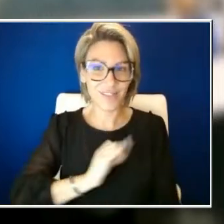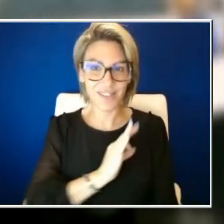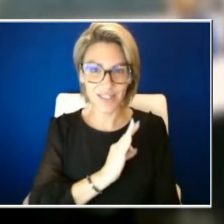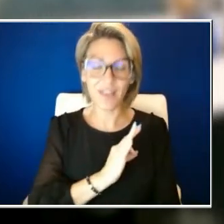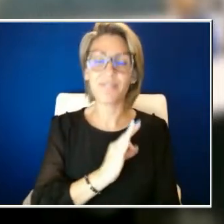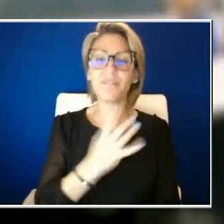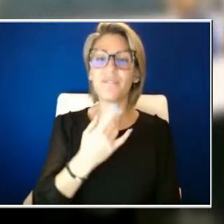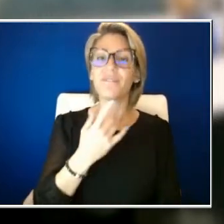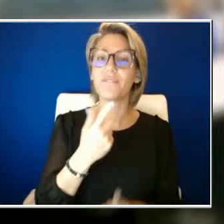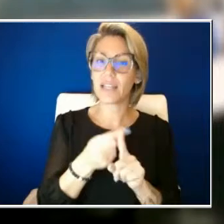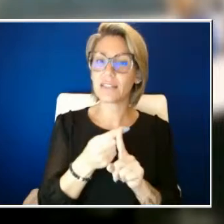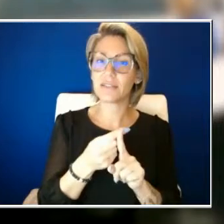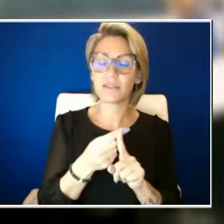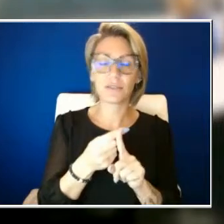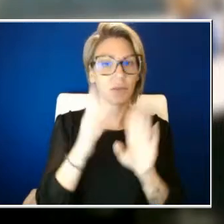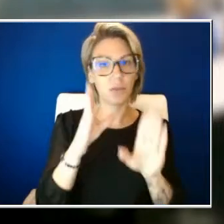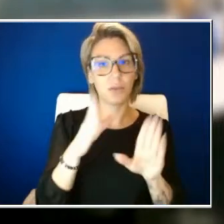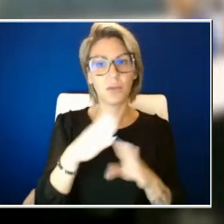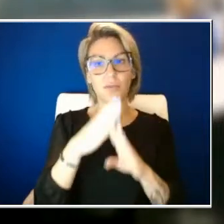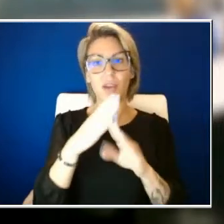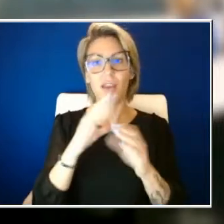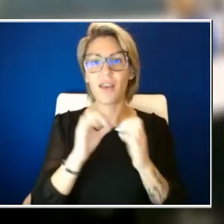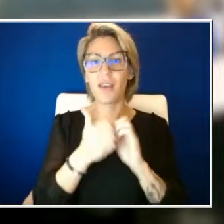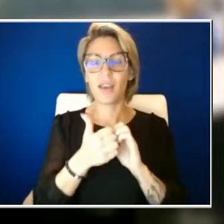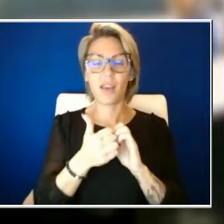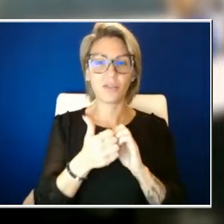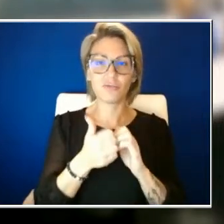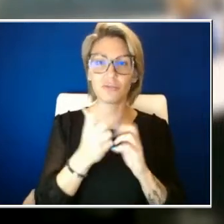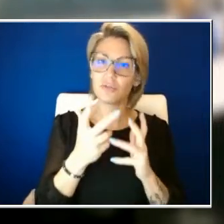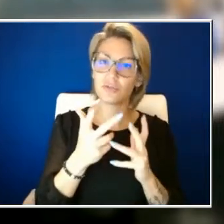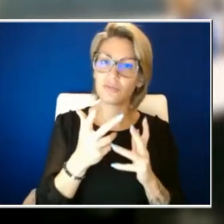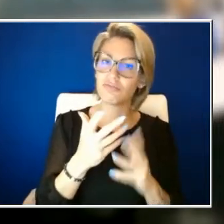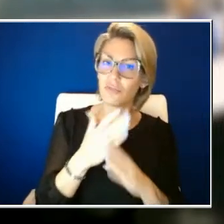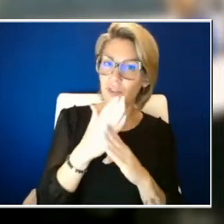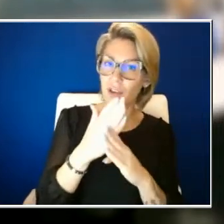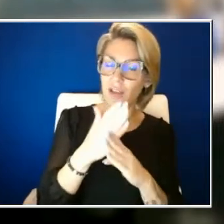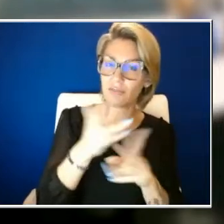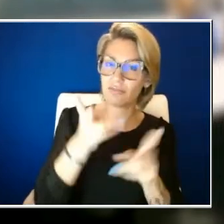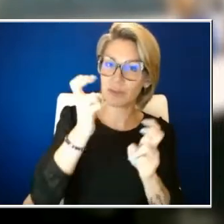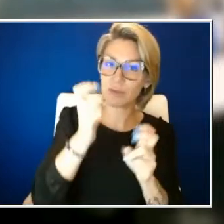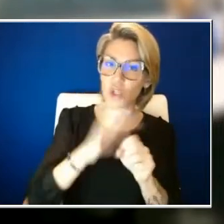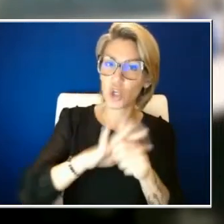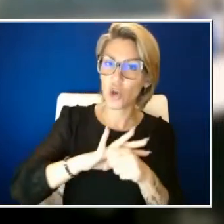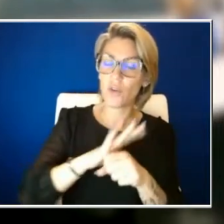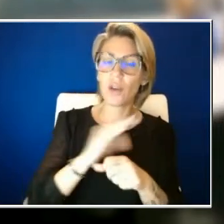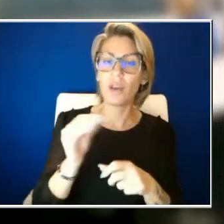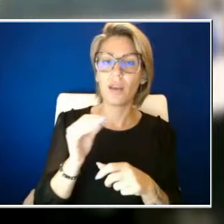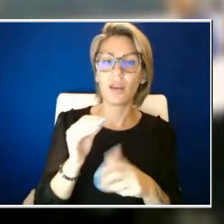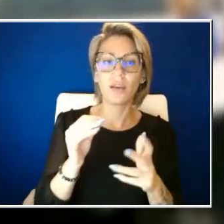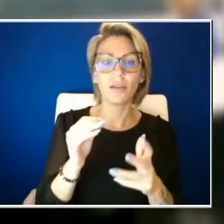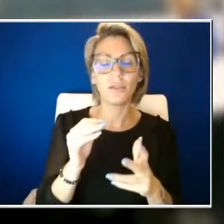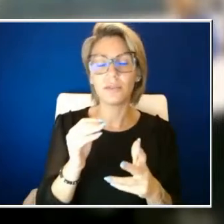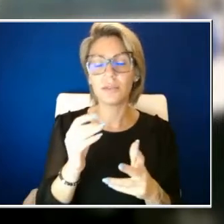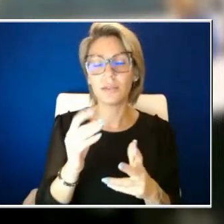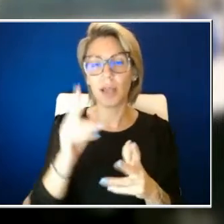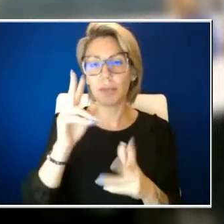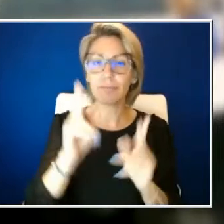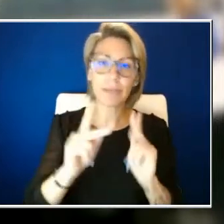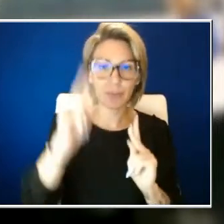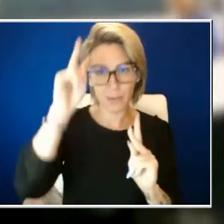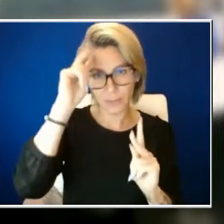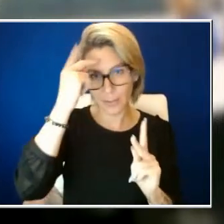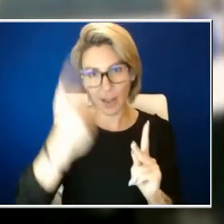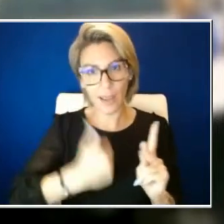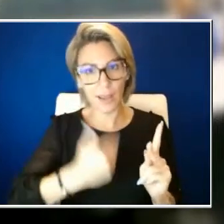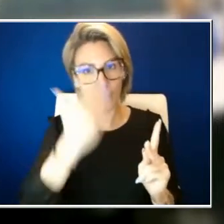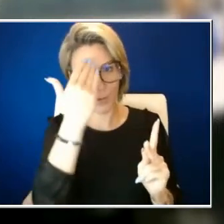Vaccination is a wonderful way to prevent severe COVID. One of the misunderstandings out there is that, hey, I know someone who got the vaccine, they still